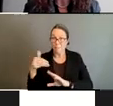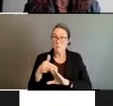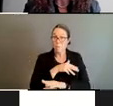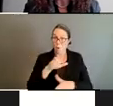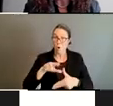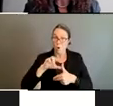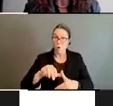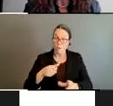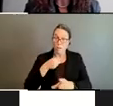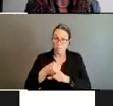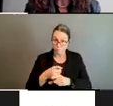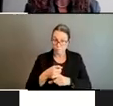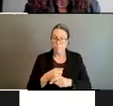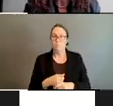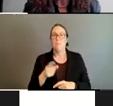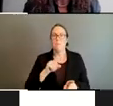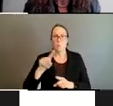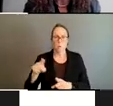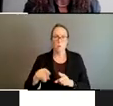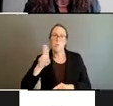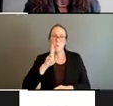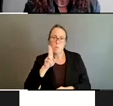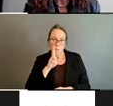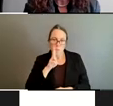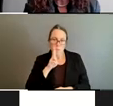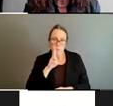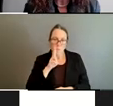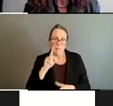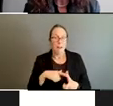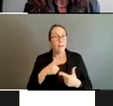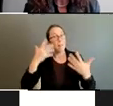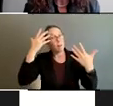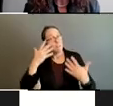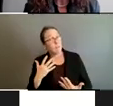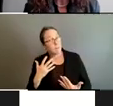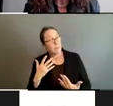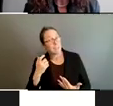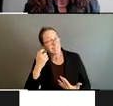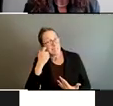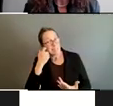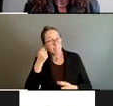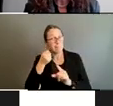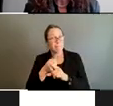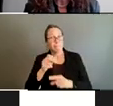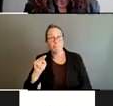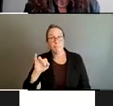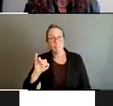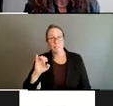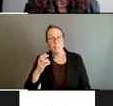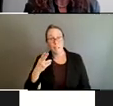They evacuated to Houston. And then unfortunately she was impacted by Nicholas,